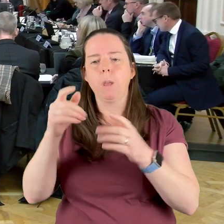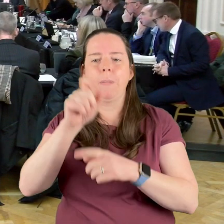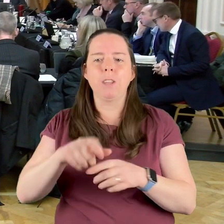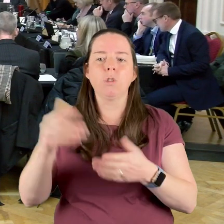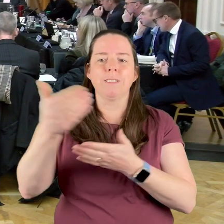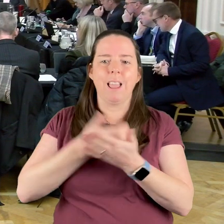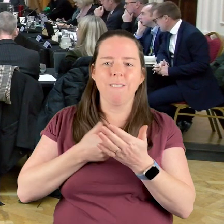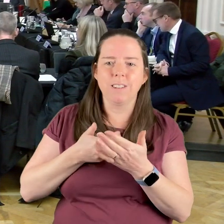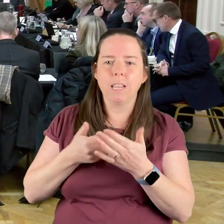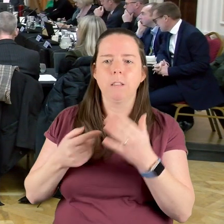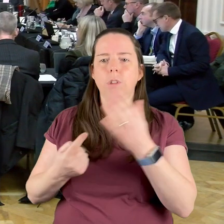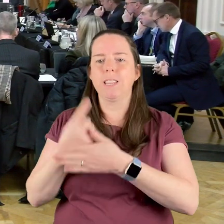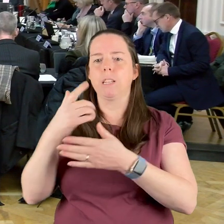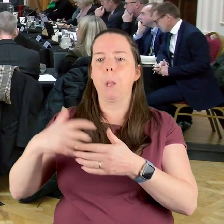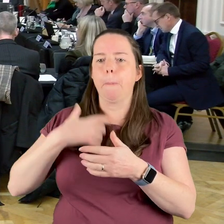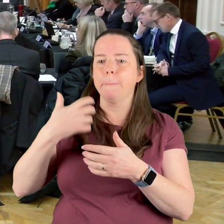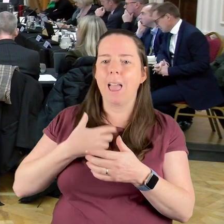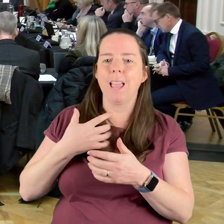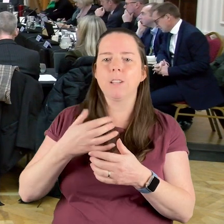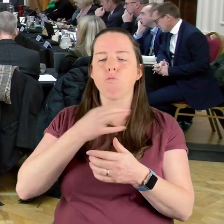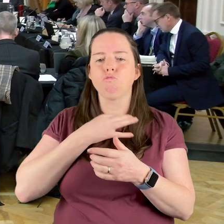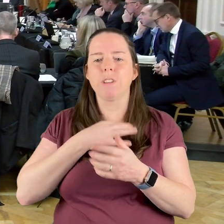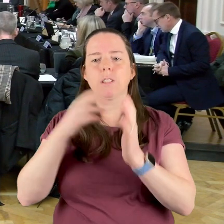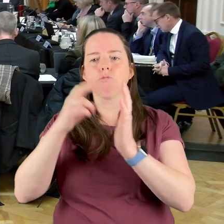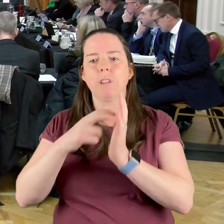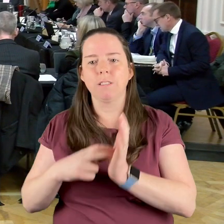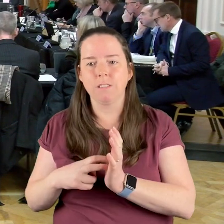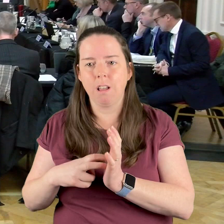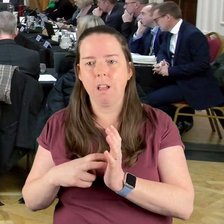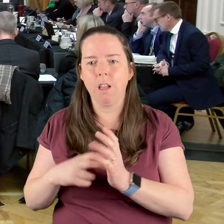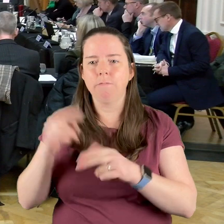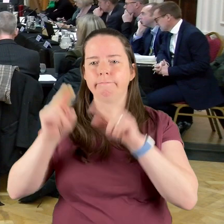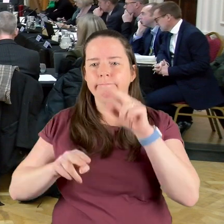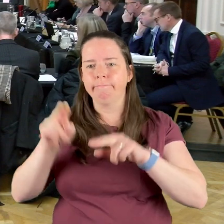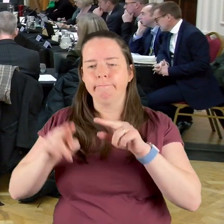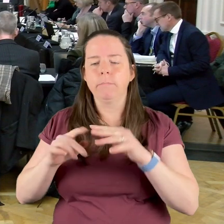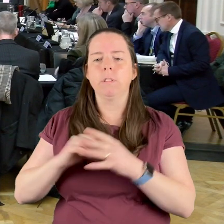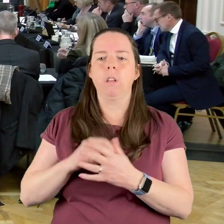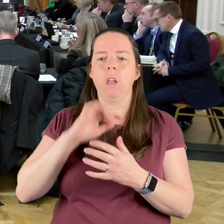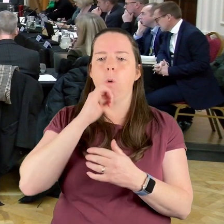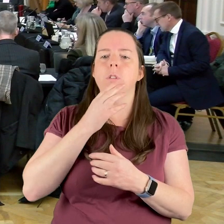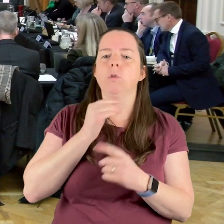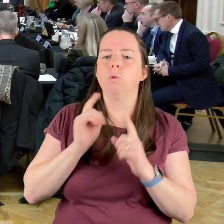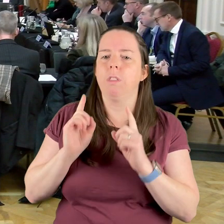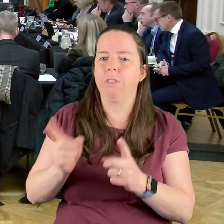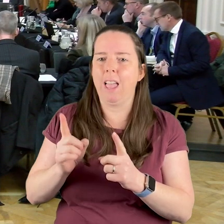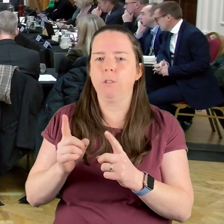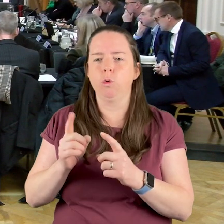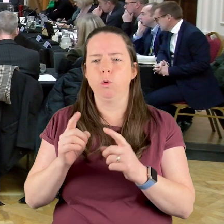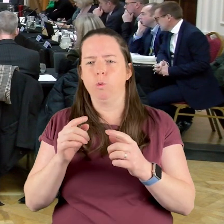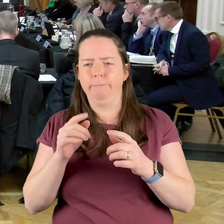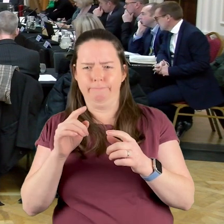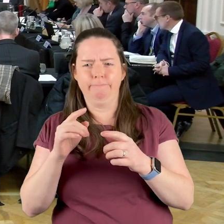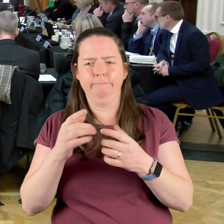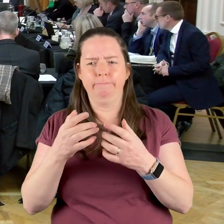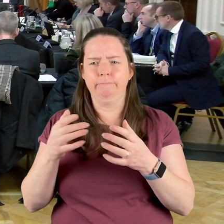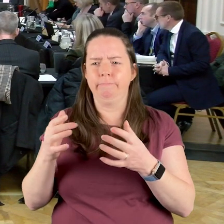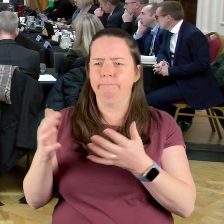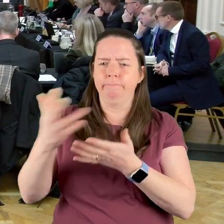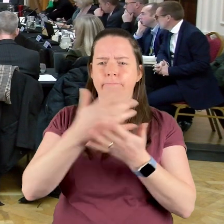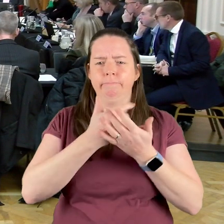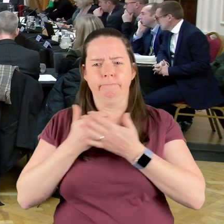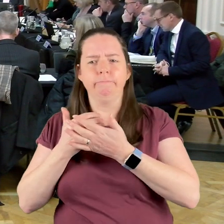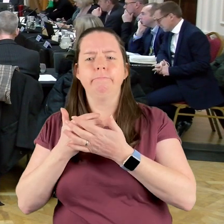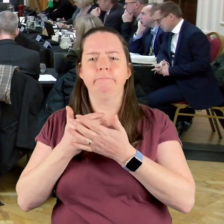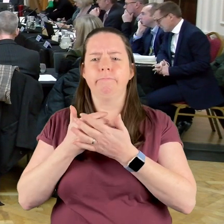will not just do incidents. They will do patient safety, they will do incident complaints, risk register, and I will use